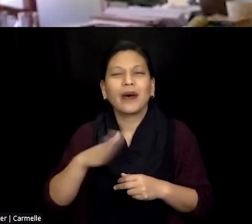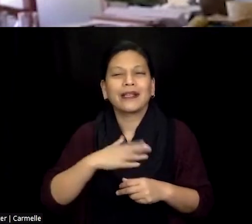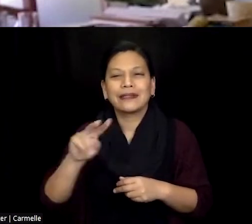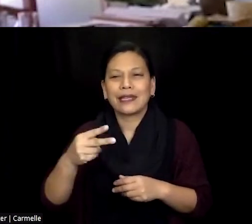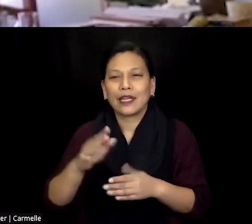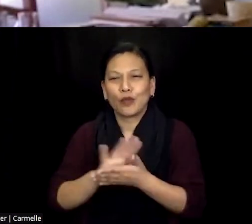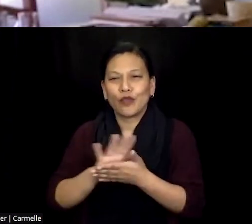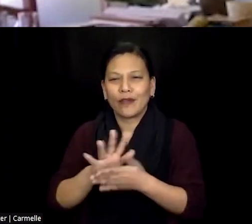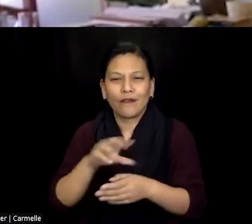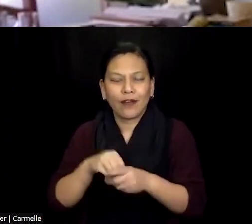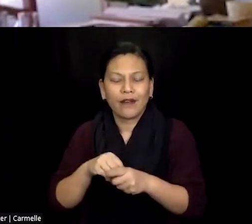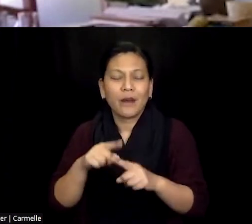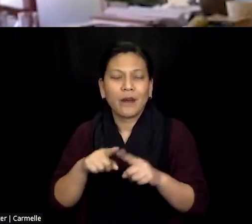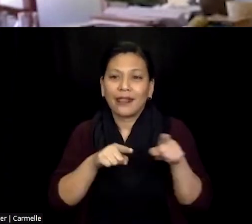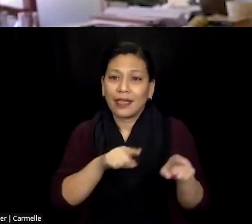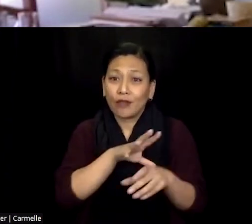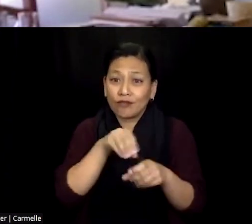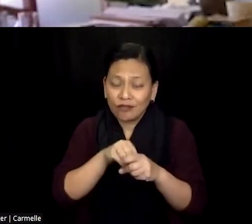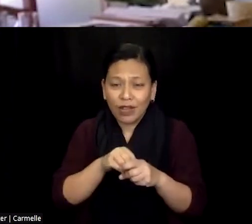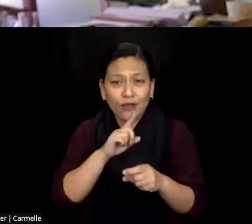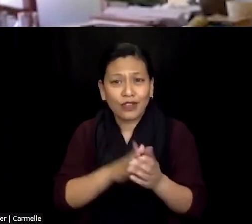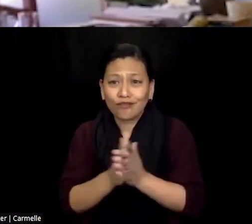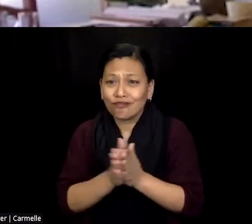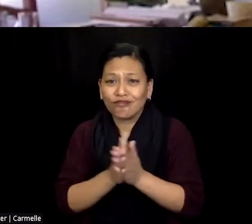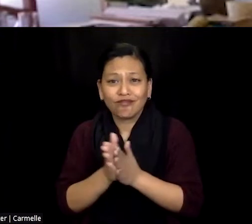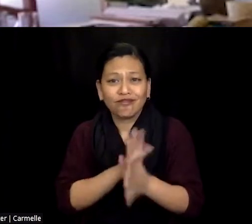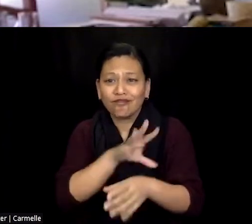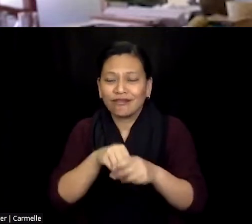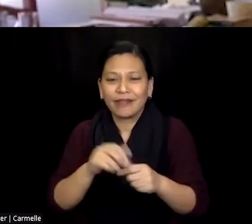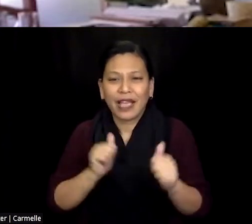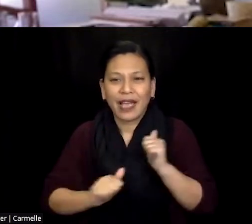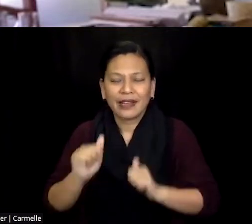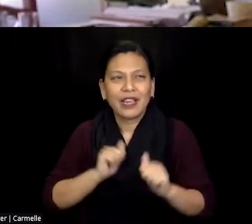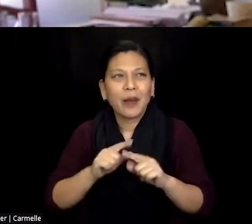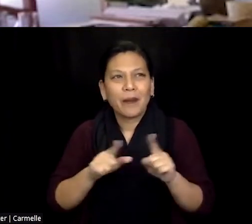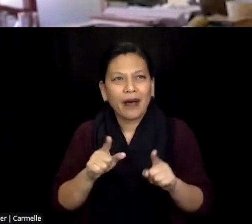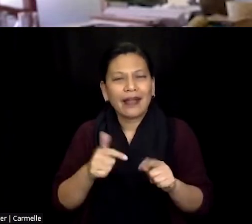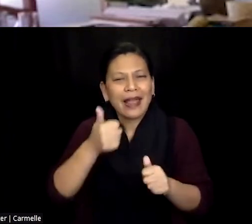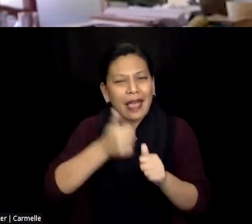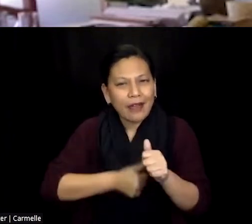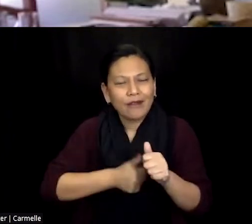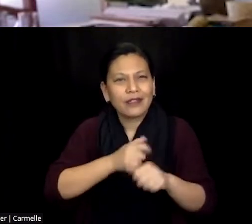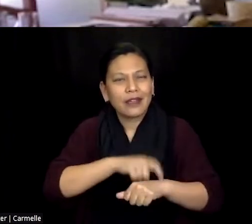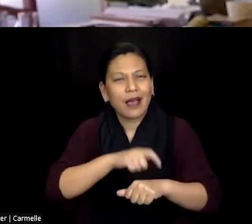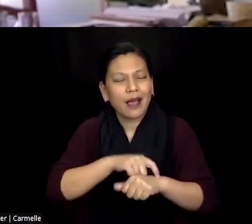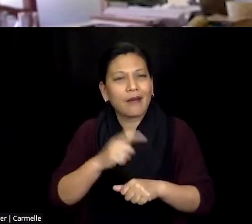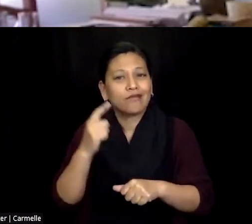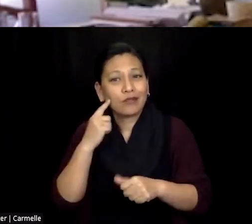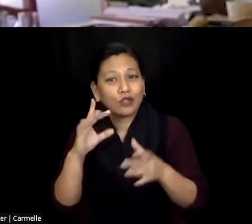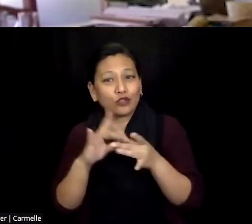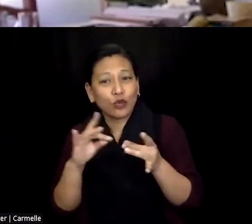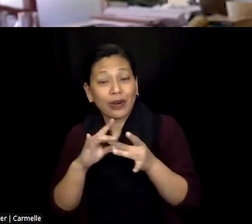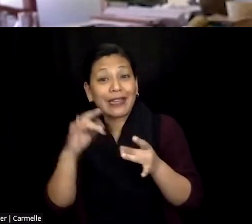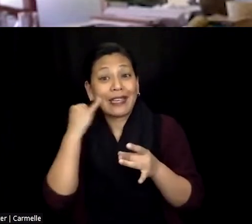great. And they were totally on our team and down to make the movie that we wanted to make. But every story that I've heard where you're working